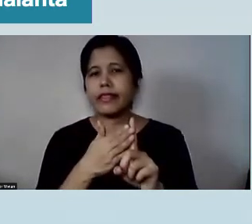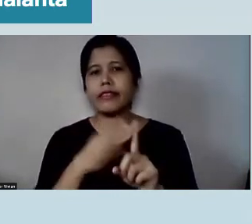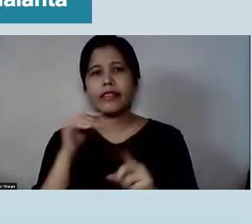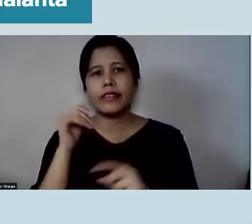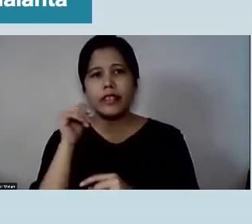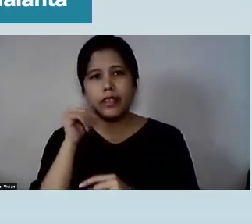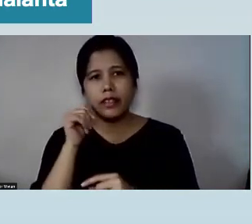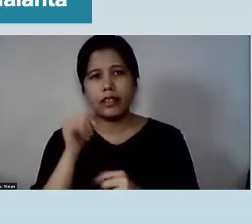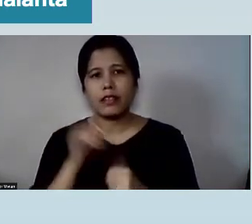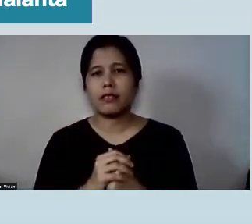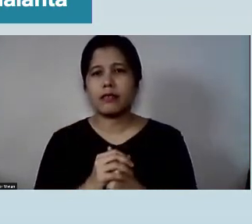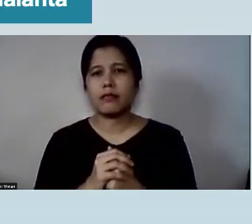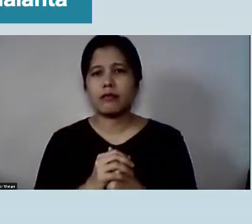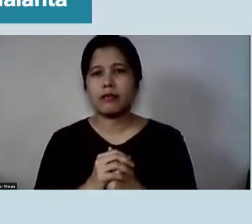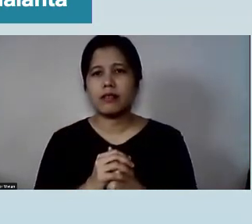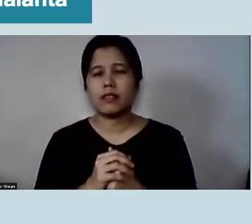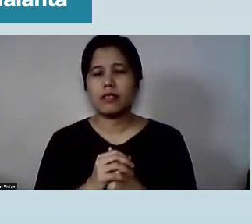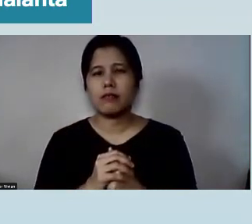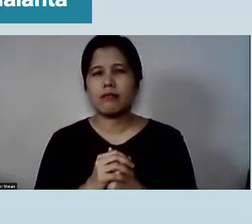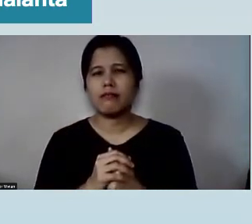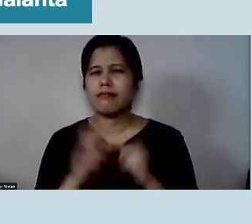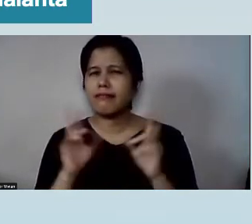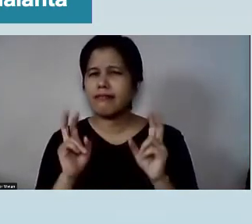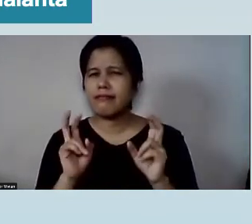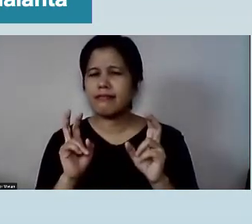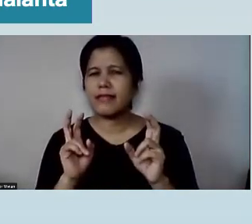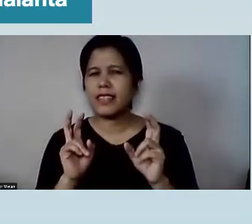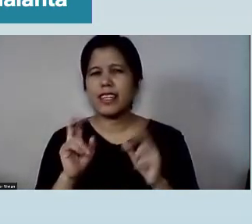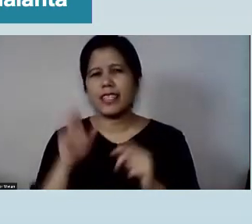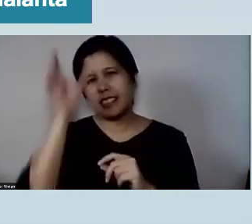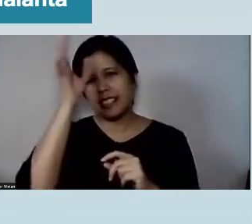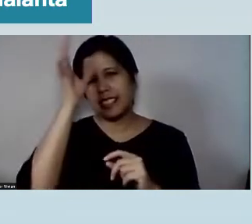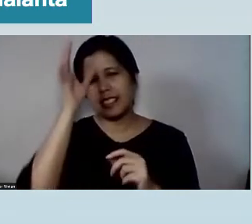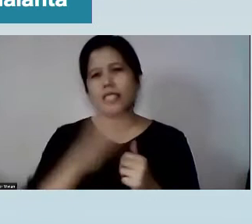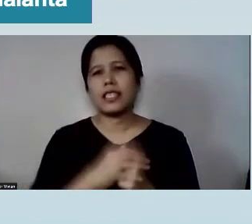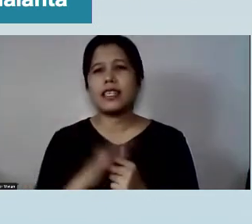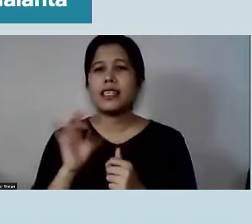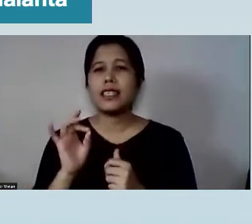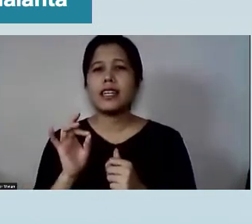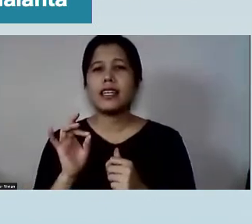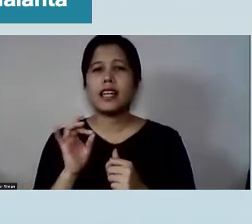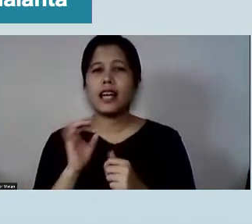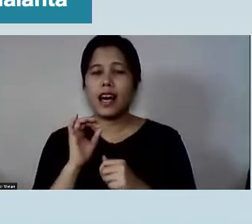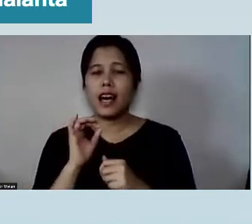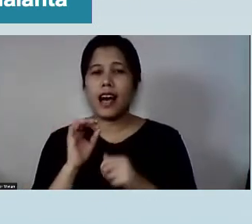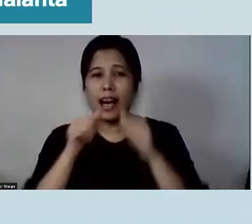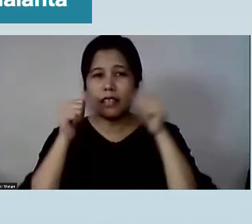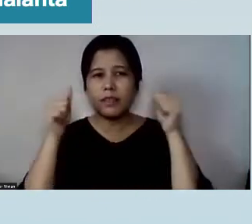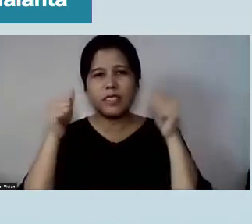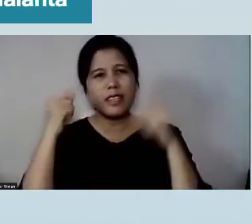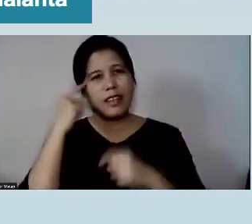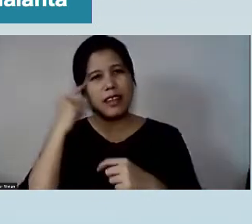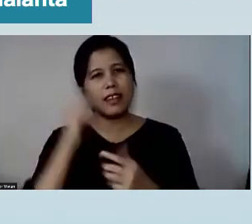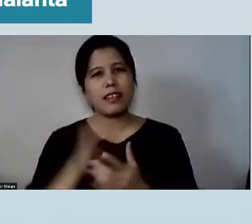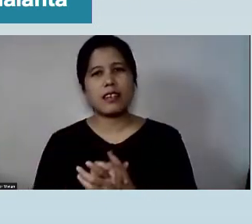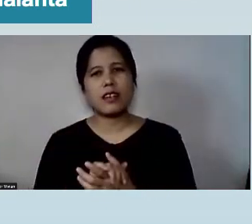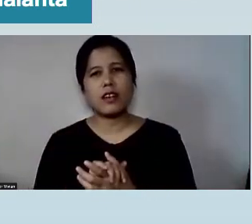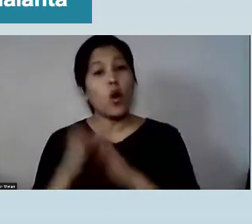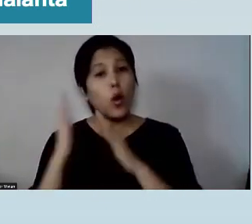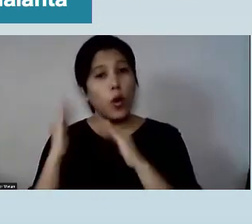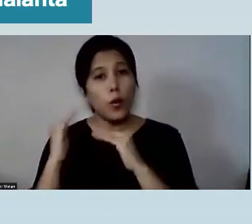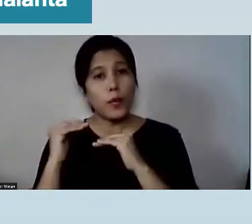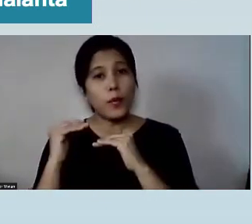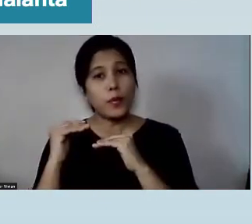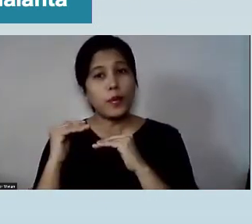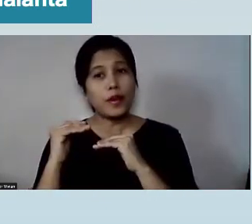brunt. And what do you call this? Dad just celebrated his 8th death anniversary the other day. And I would think and hope that